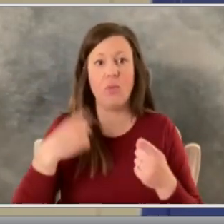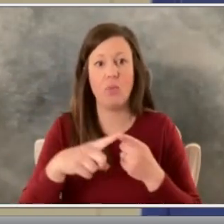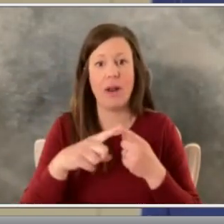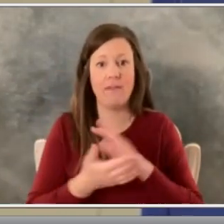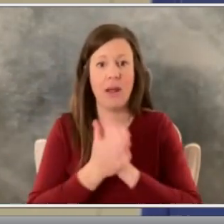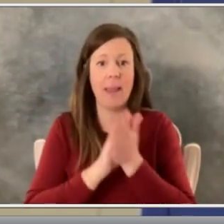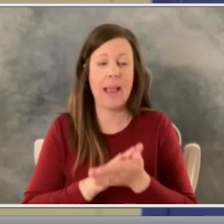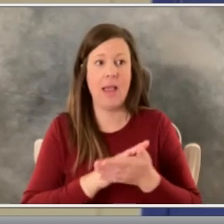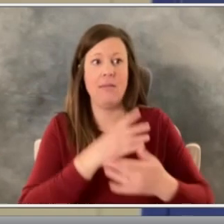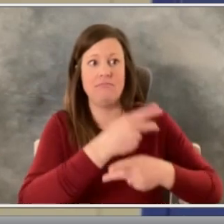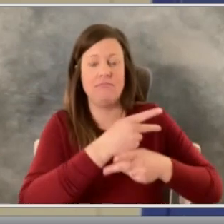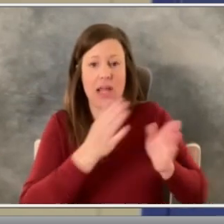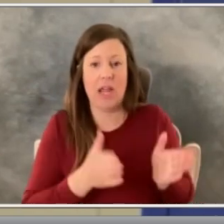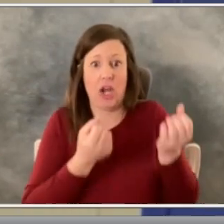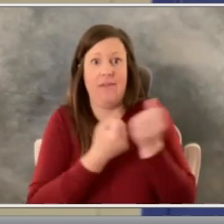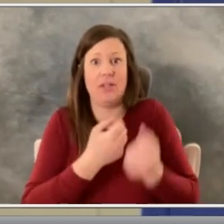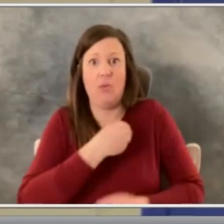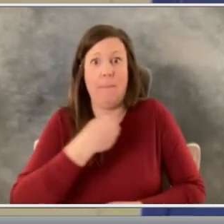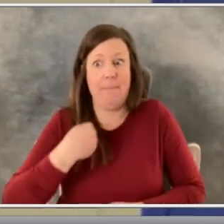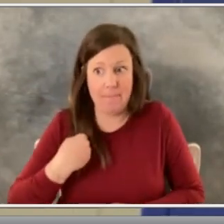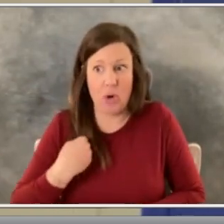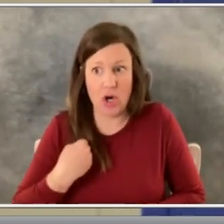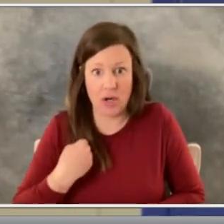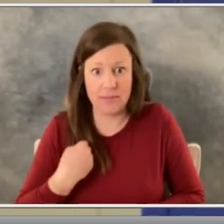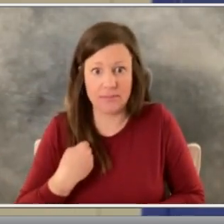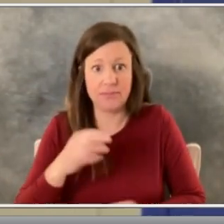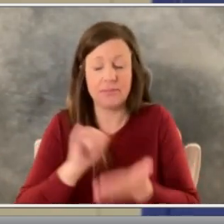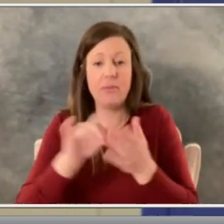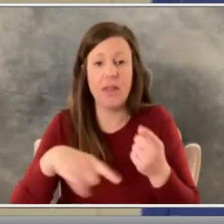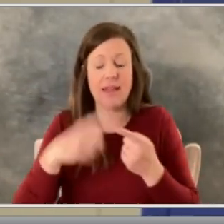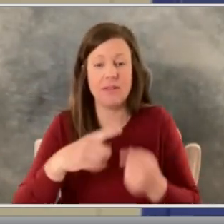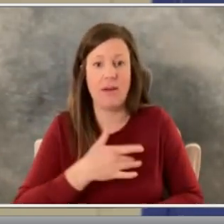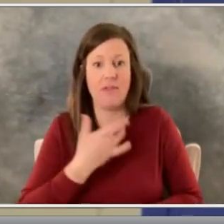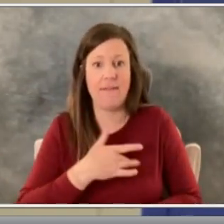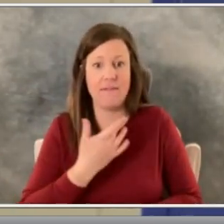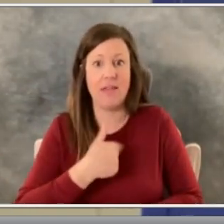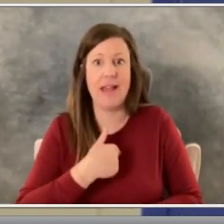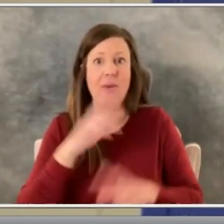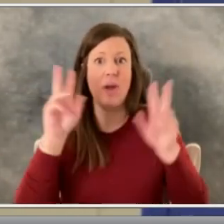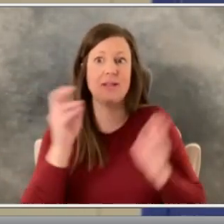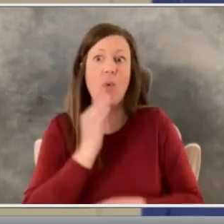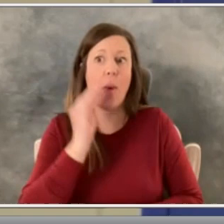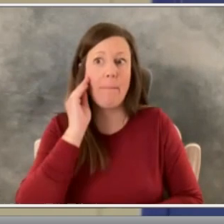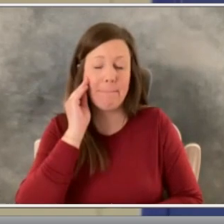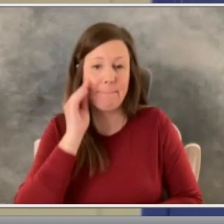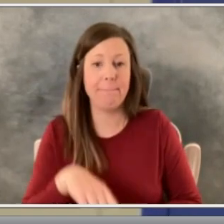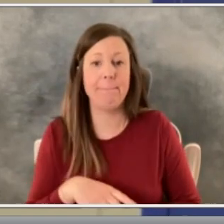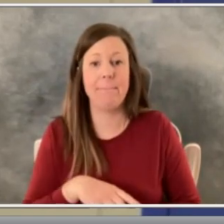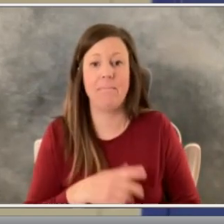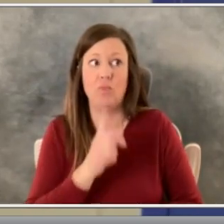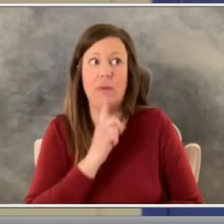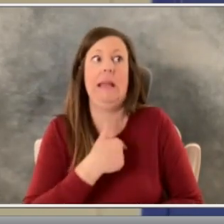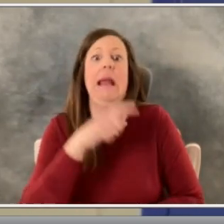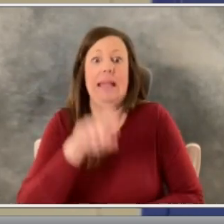a caregiver support member, that's when I felt I was home. Like that's where I needed to